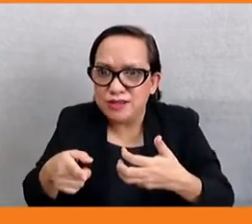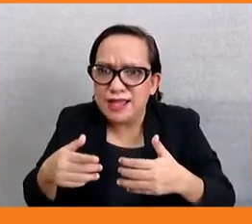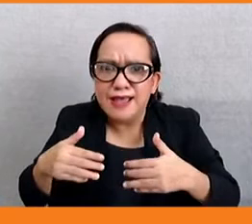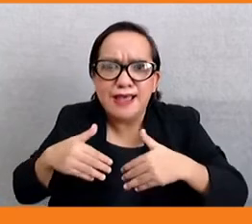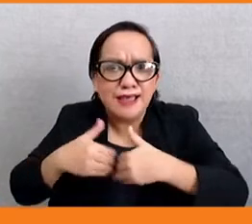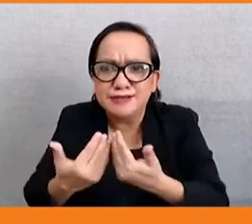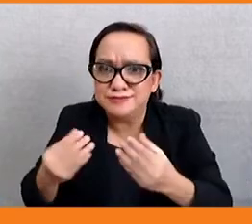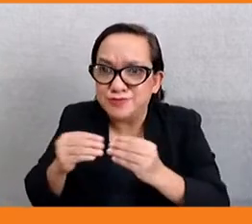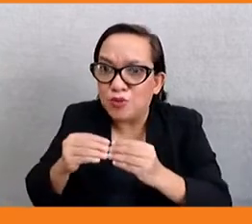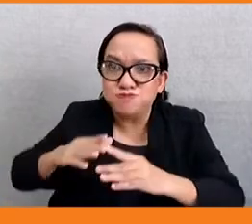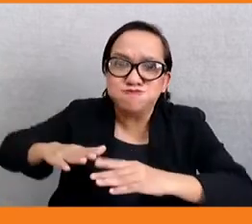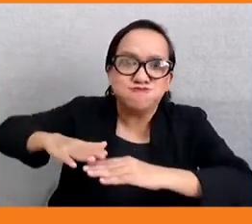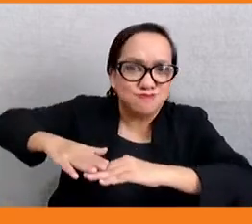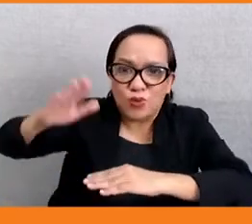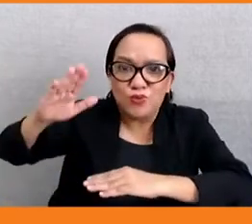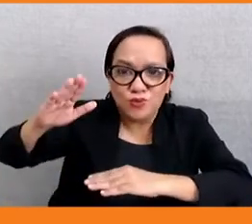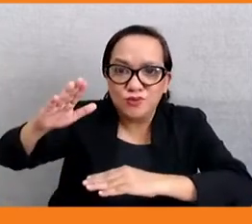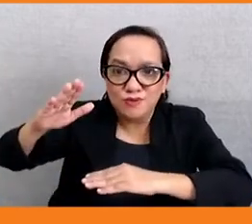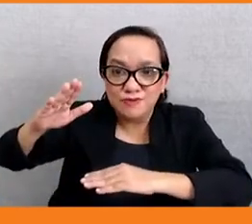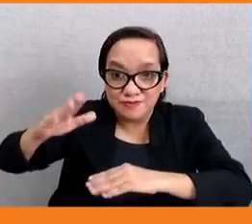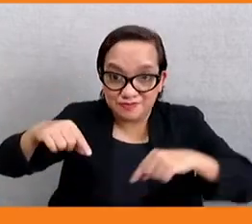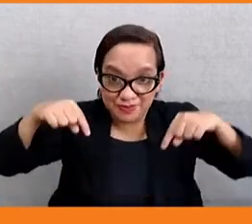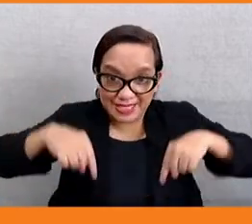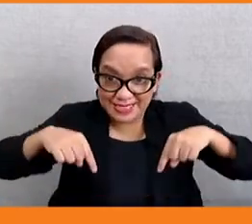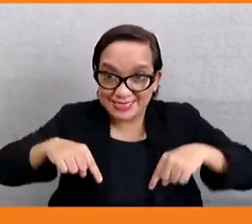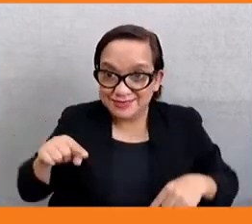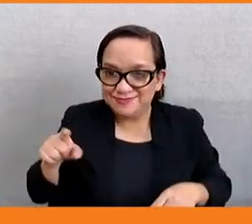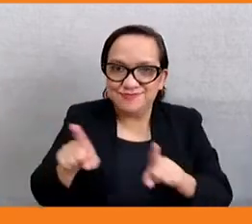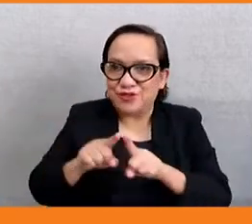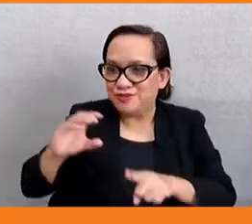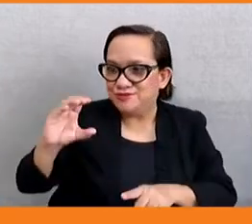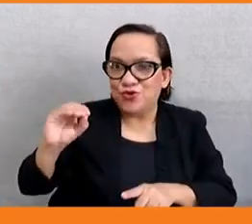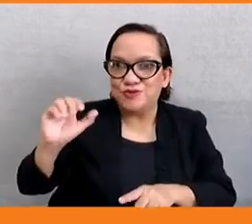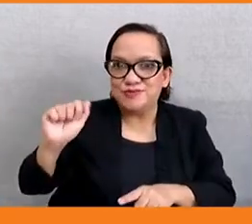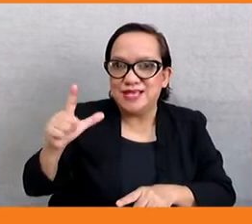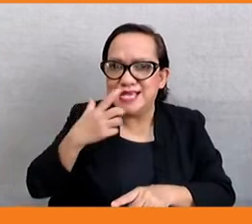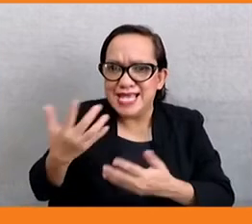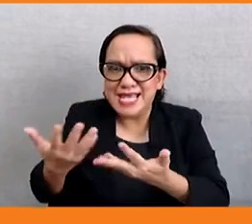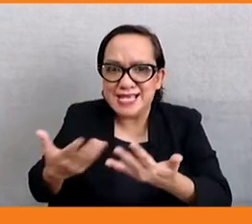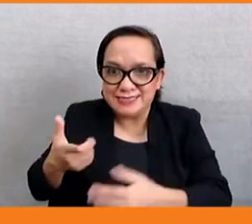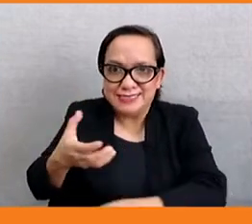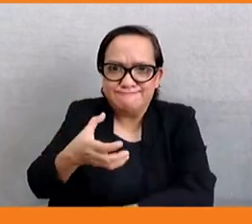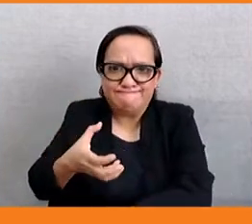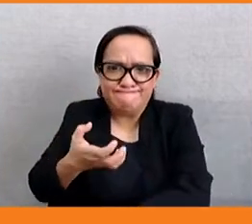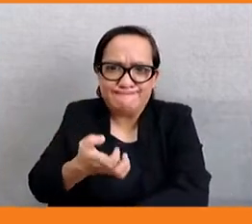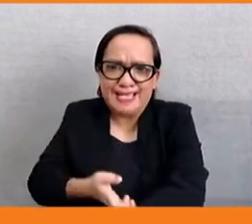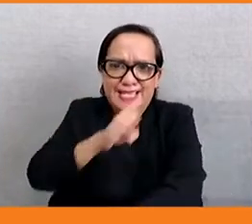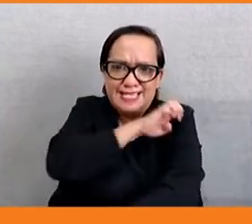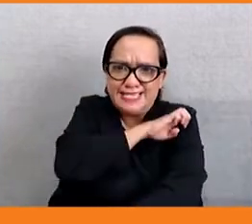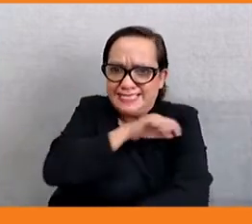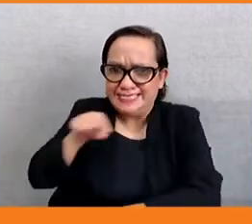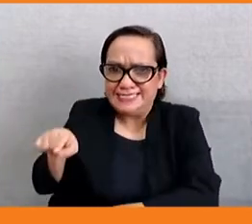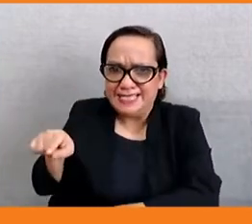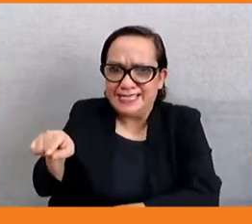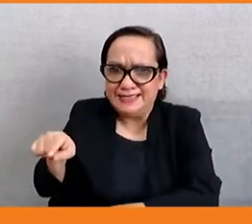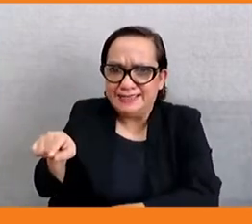already existing coal-fired electricity moving countries to more modern and less polluting alternatives by